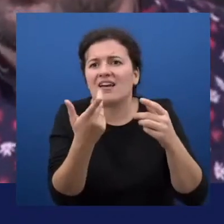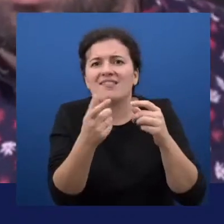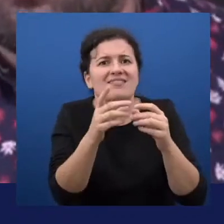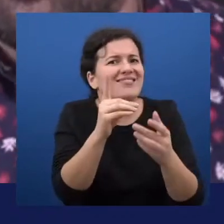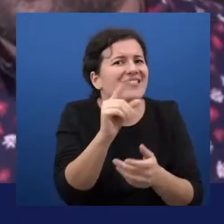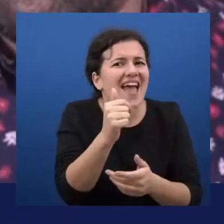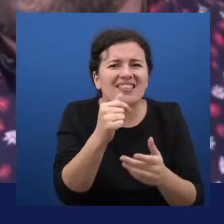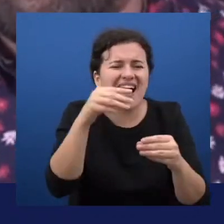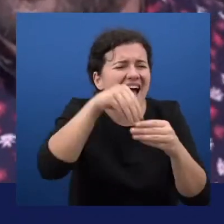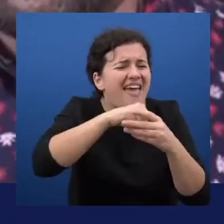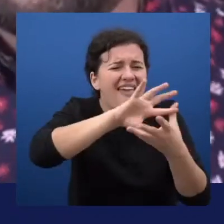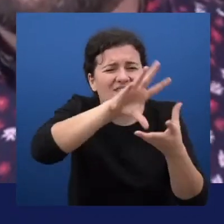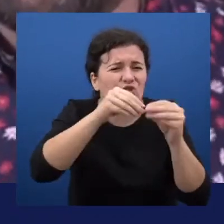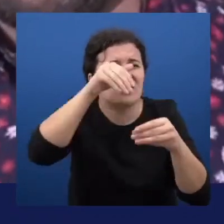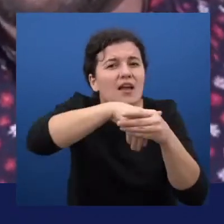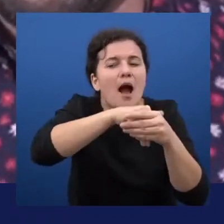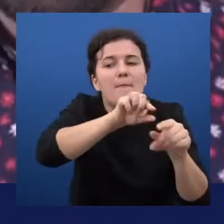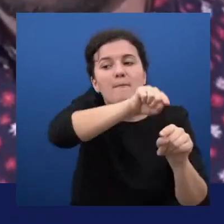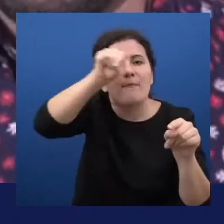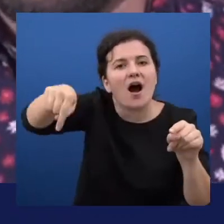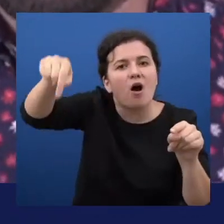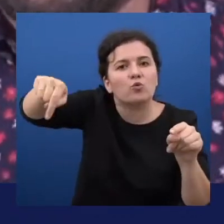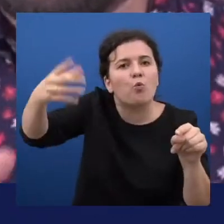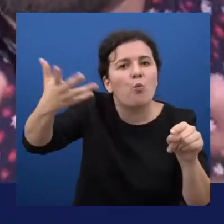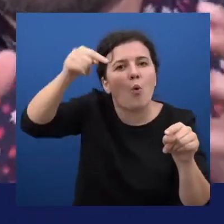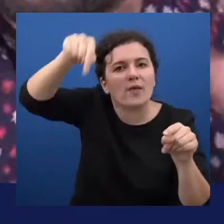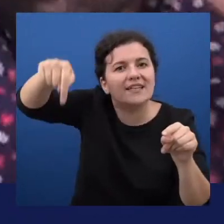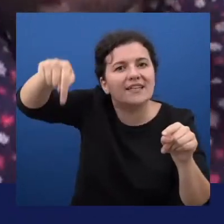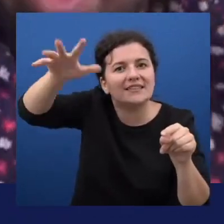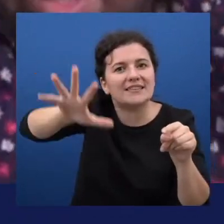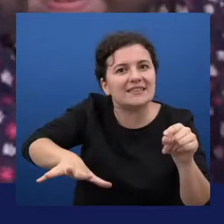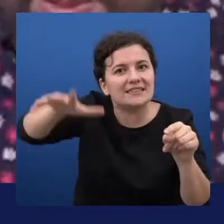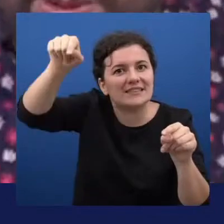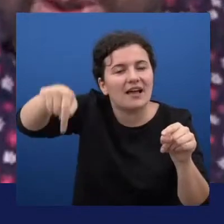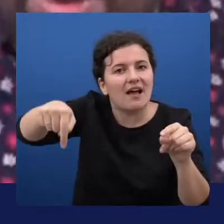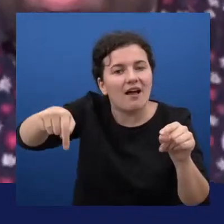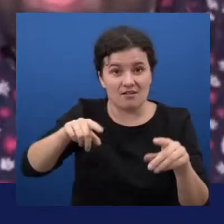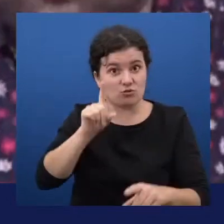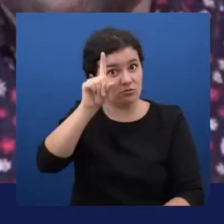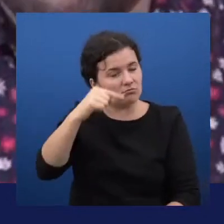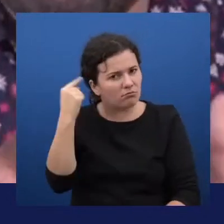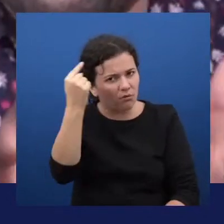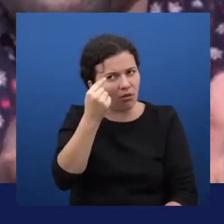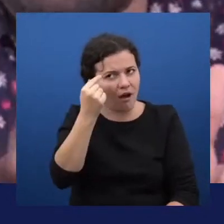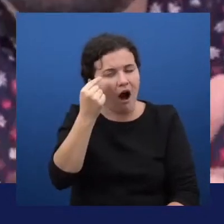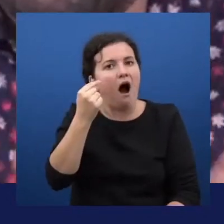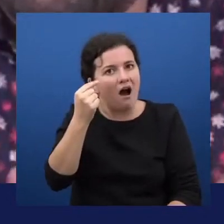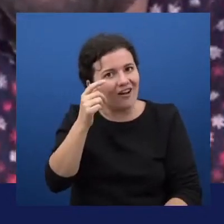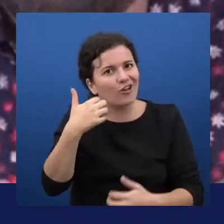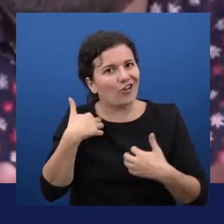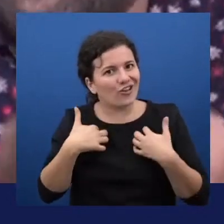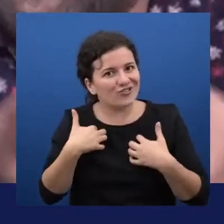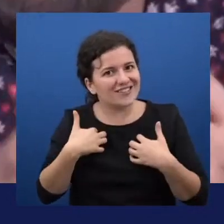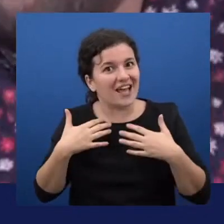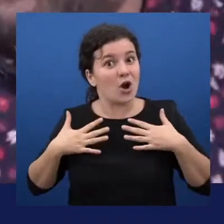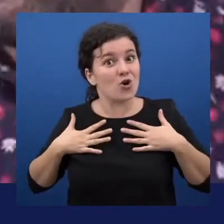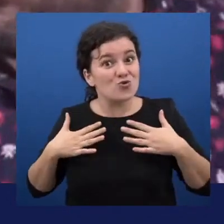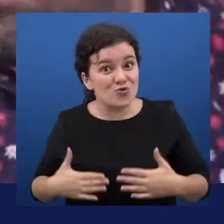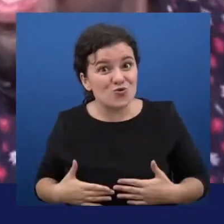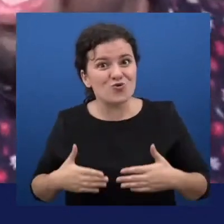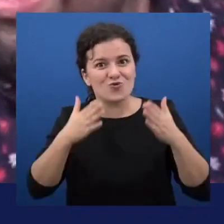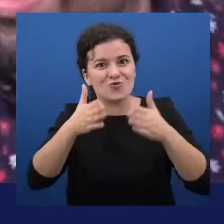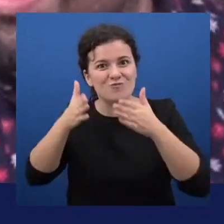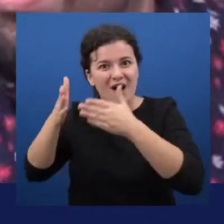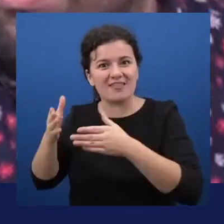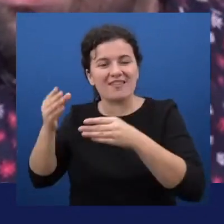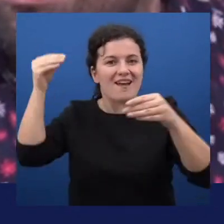that's an interesting like human approach to it. But again, there's no mathematical